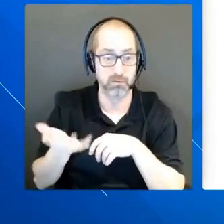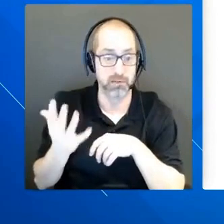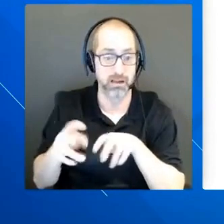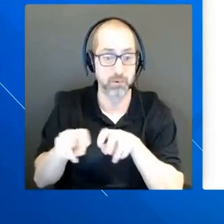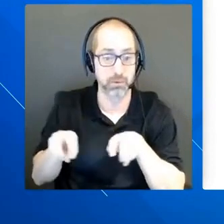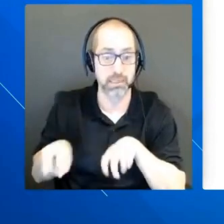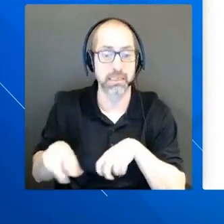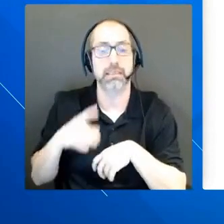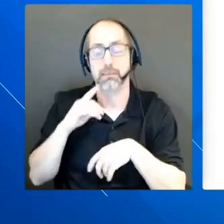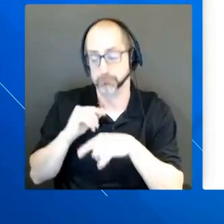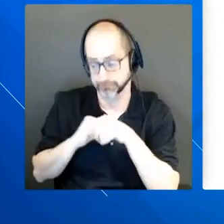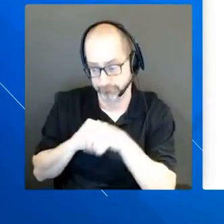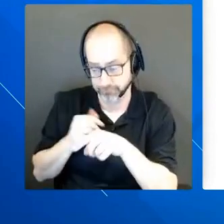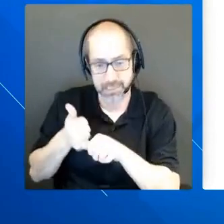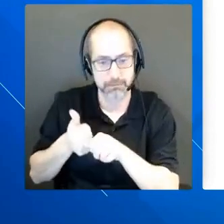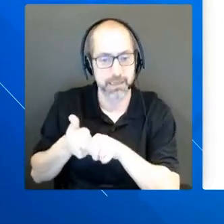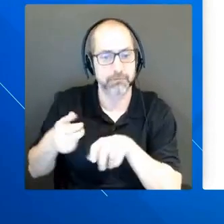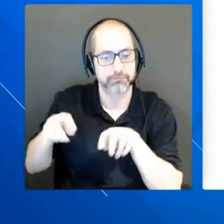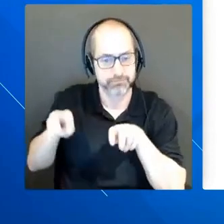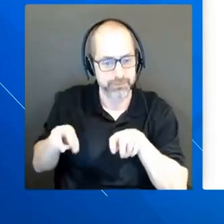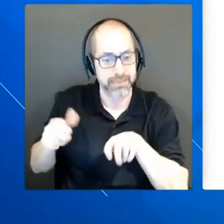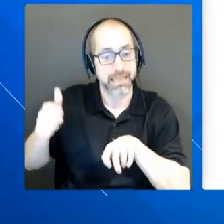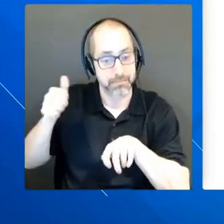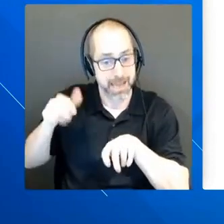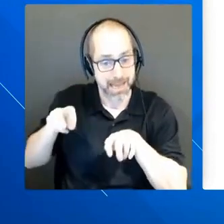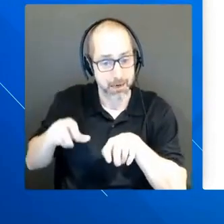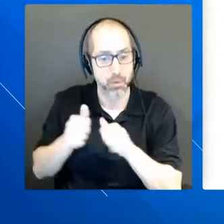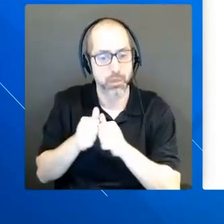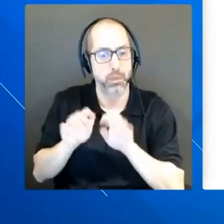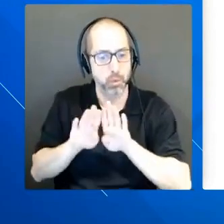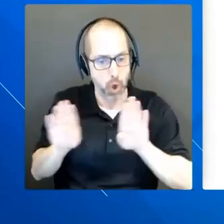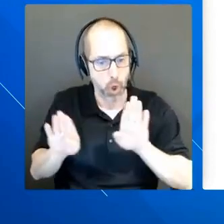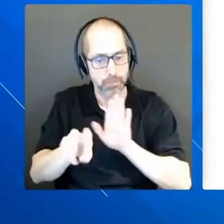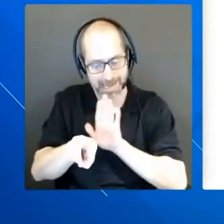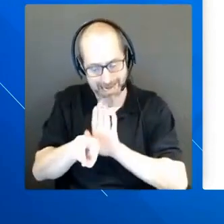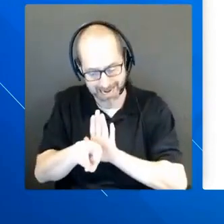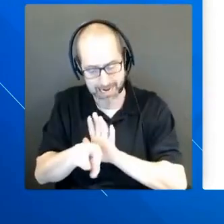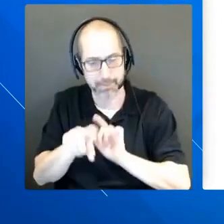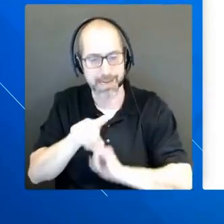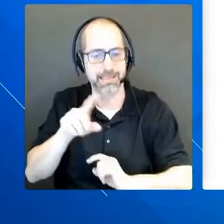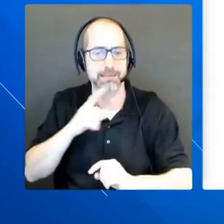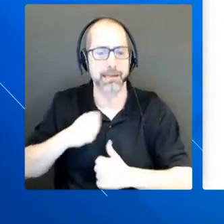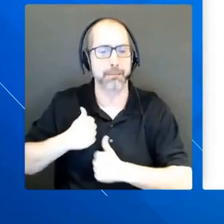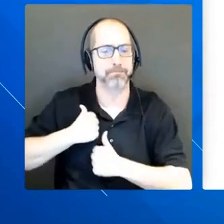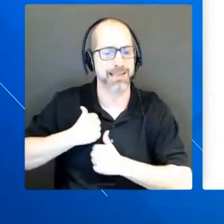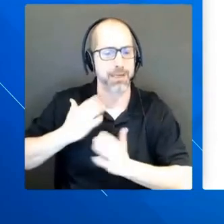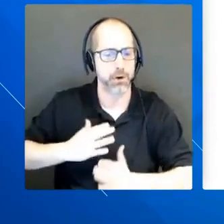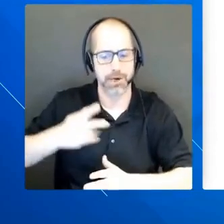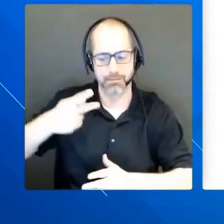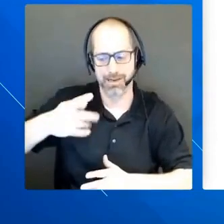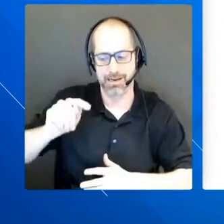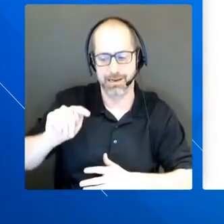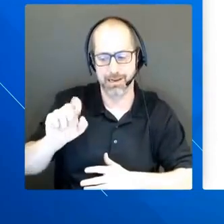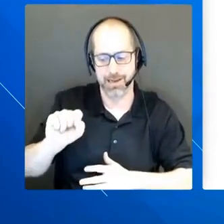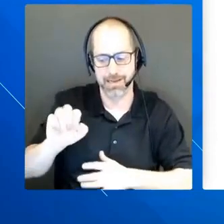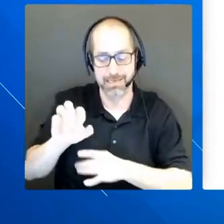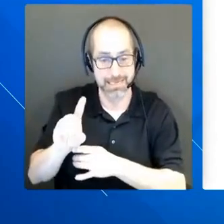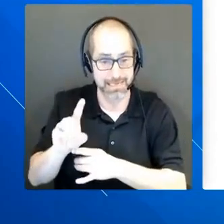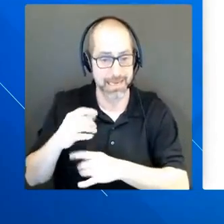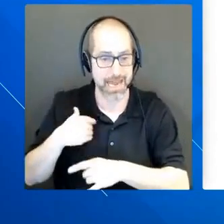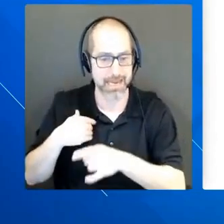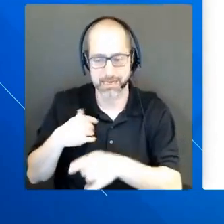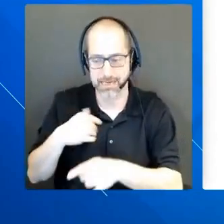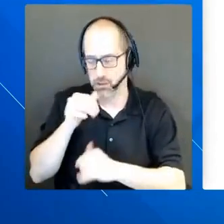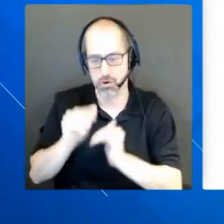had PTSD. He had to sit with the wall behind him. So he was uncomfortable speaking up, asking